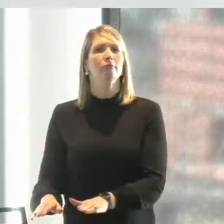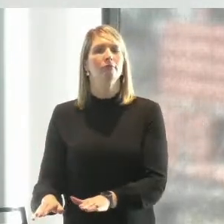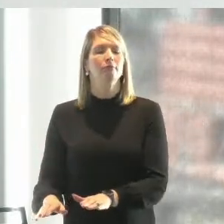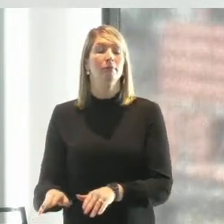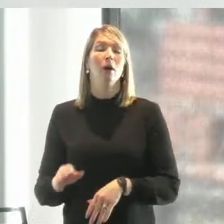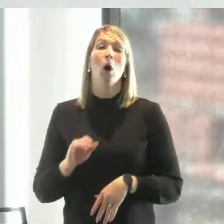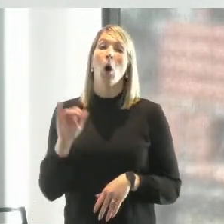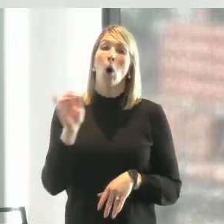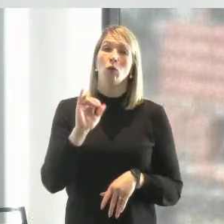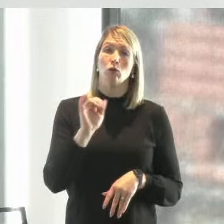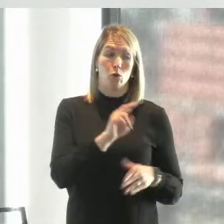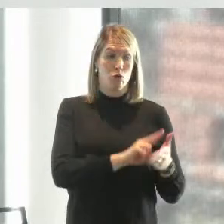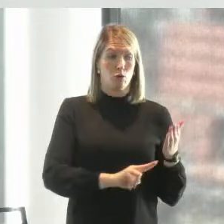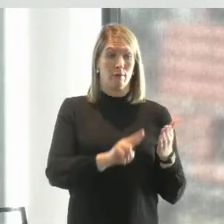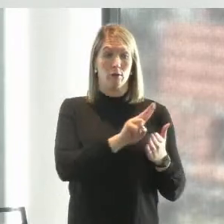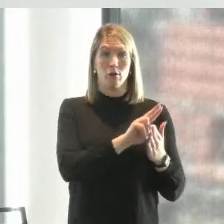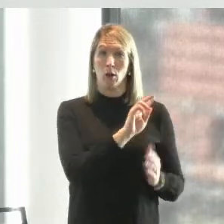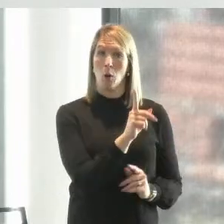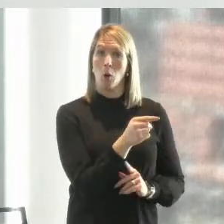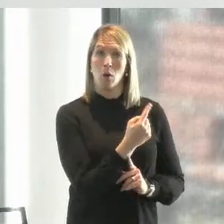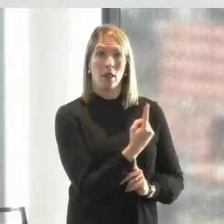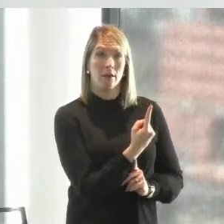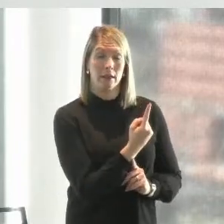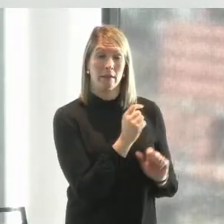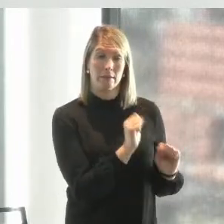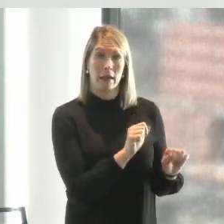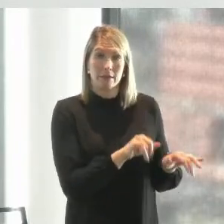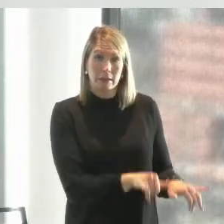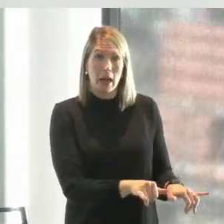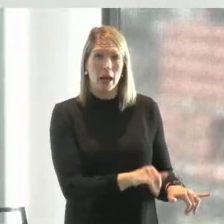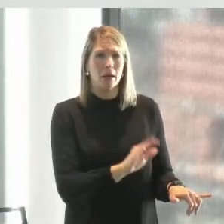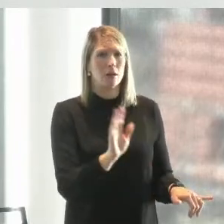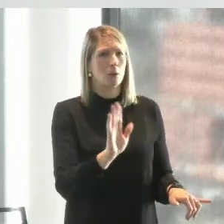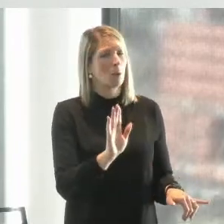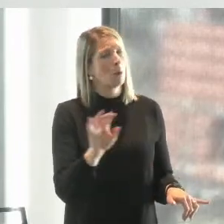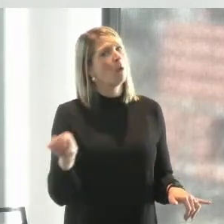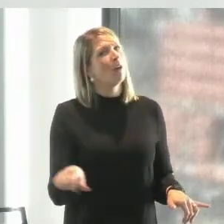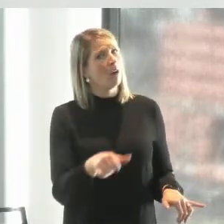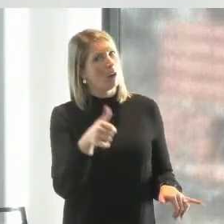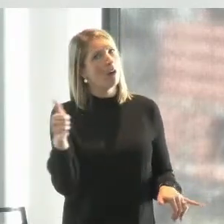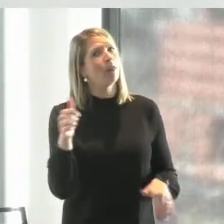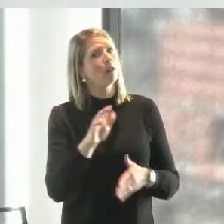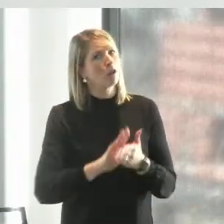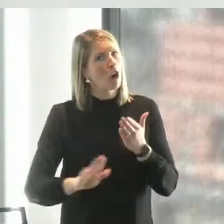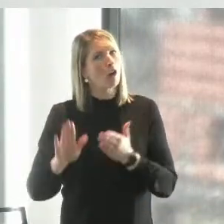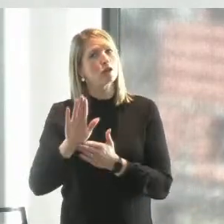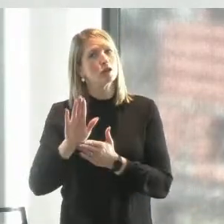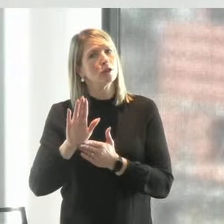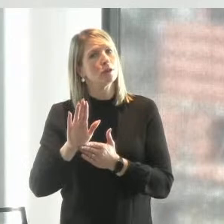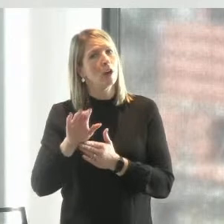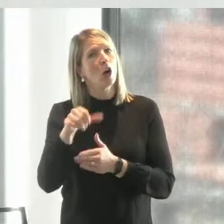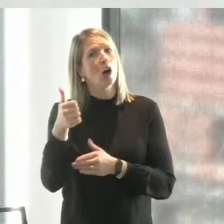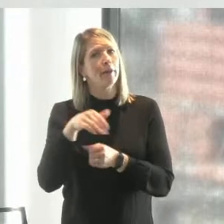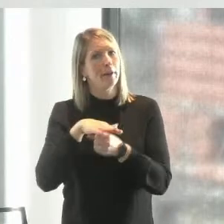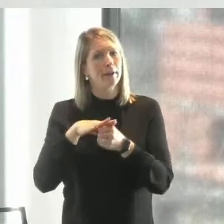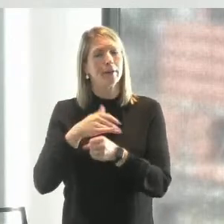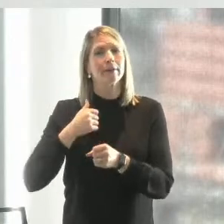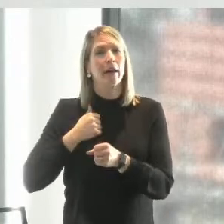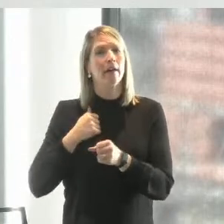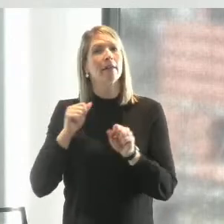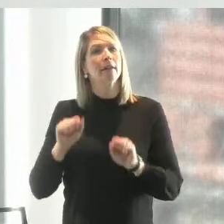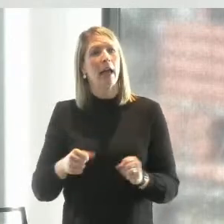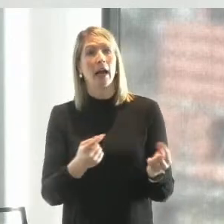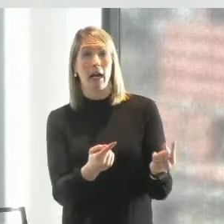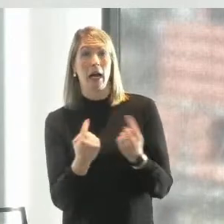with those master's and PhD credentials to come to Newfoundland and Labrador in those core technologies. But for